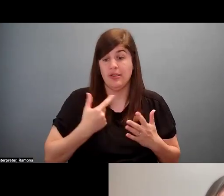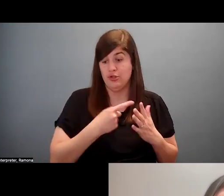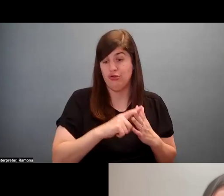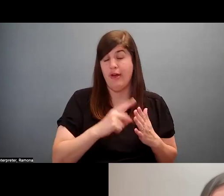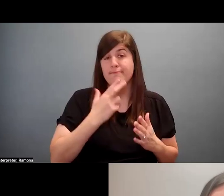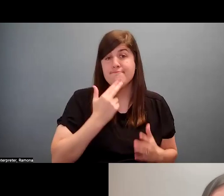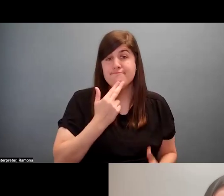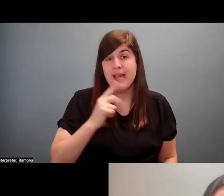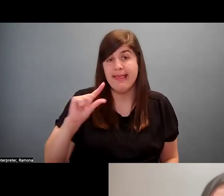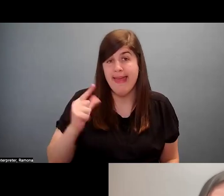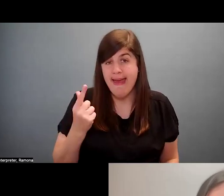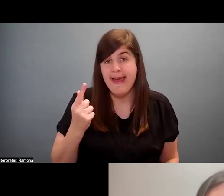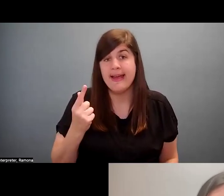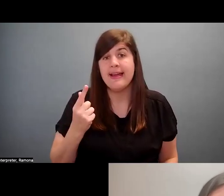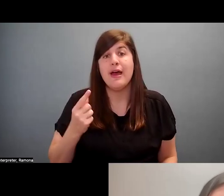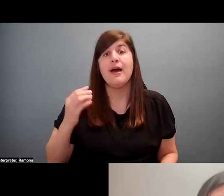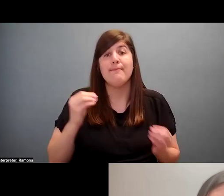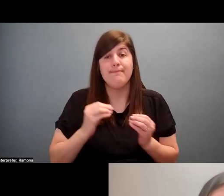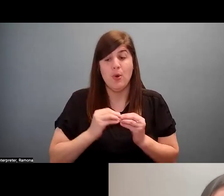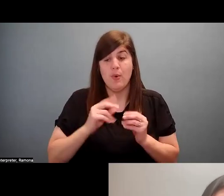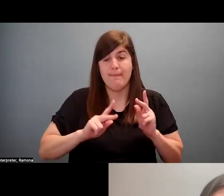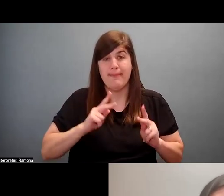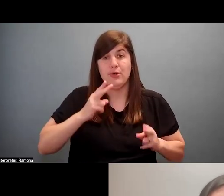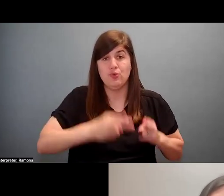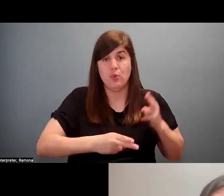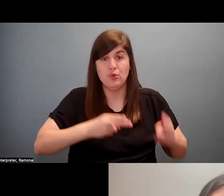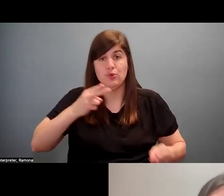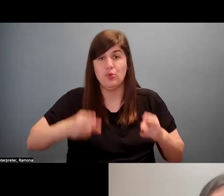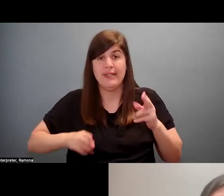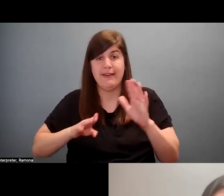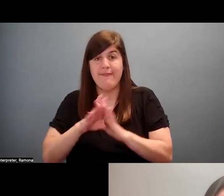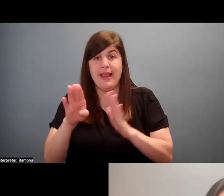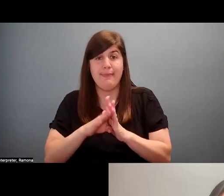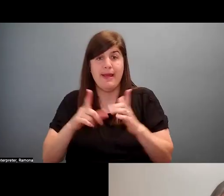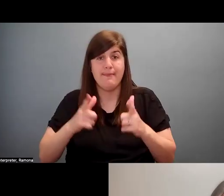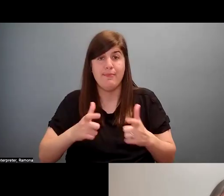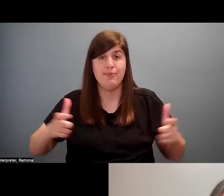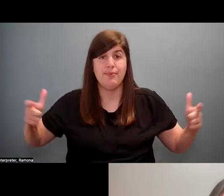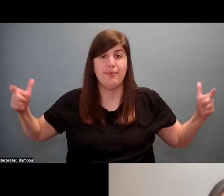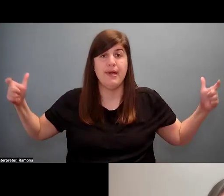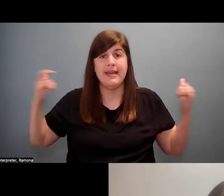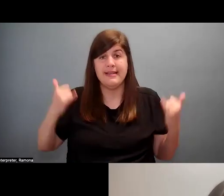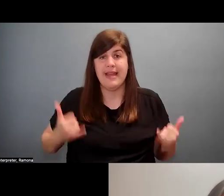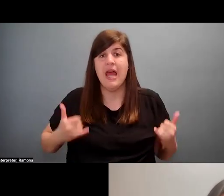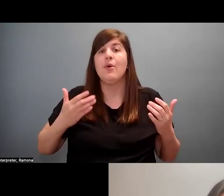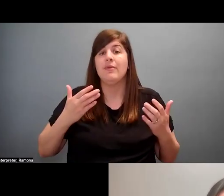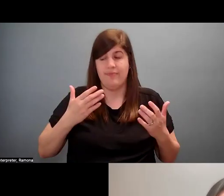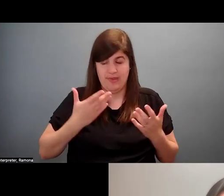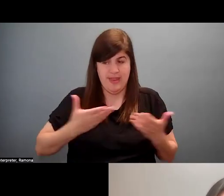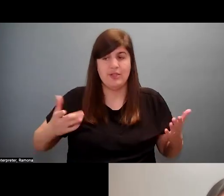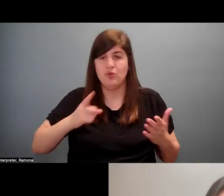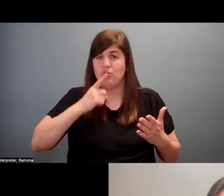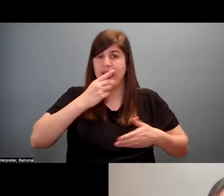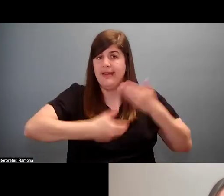leg. And then as more people got onto the project, the development got really, really quick. And now things are moving forward